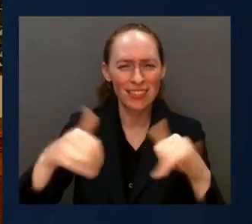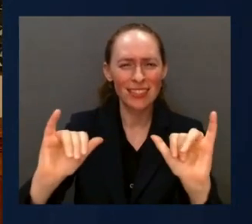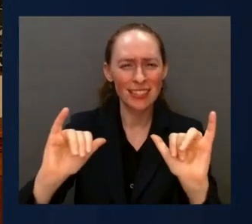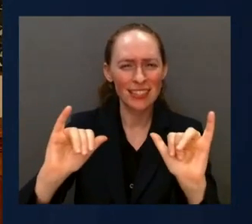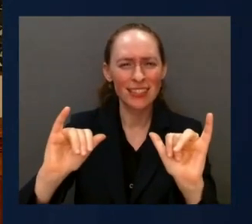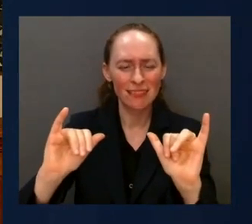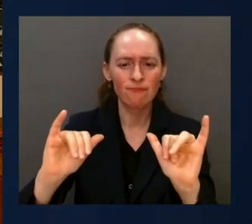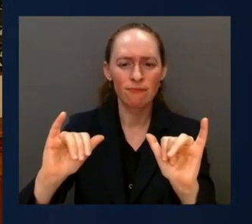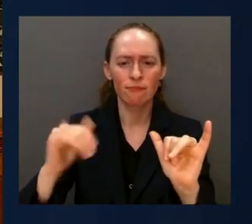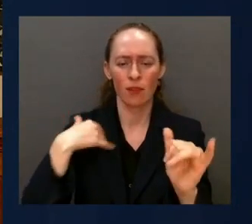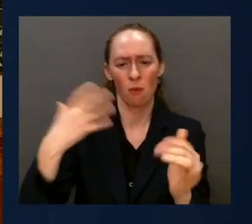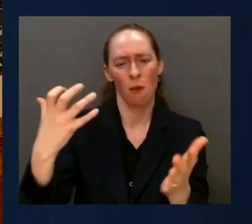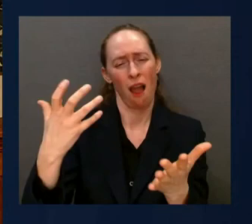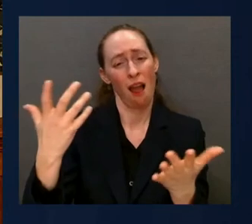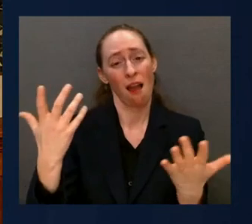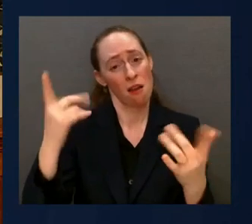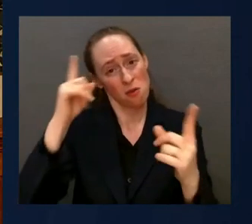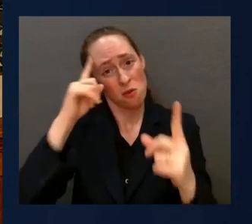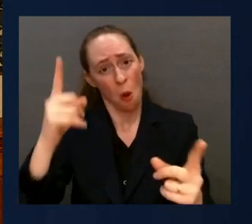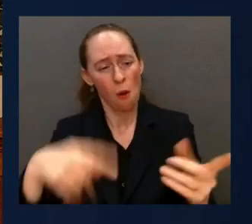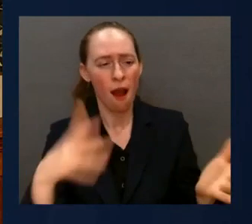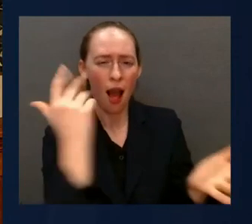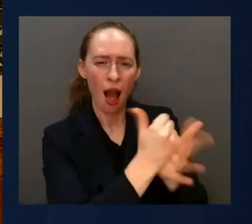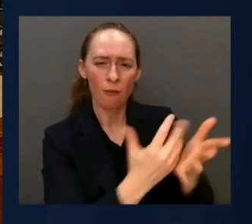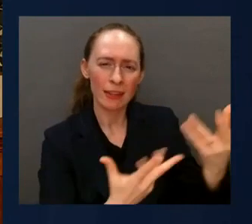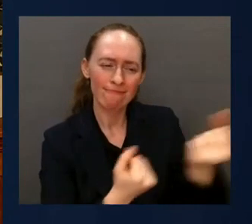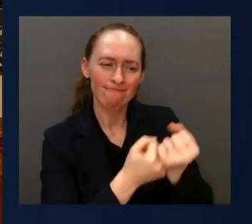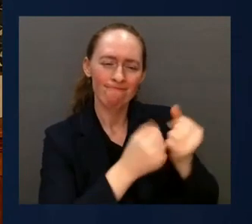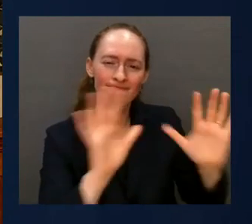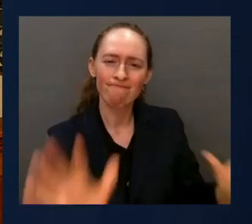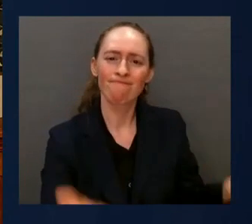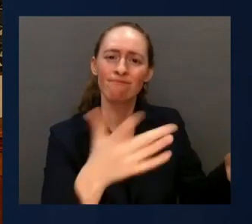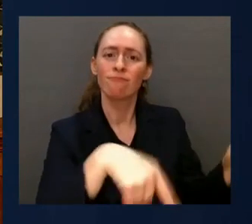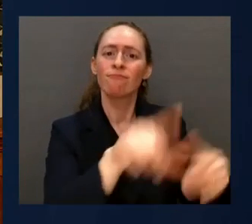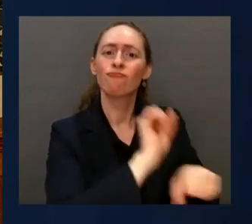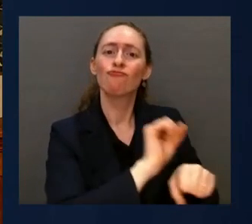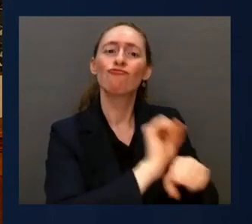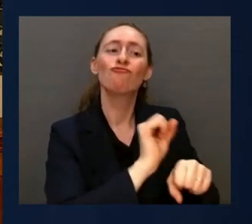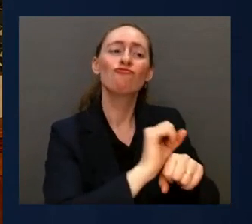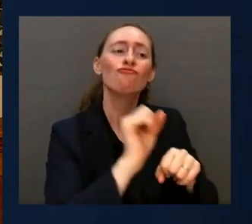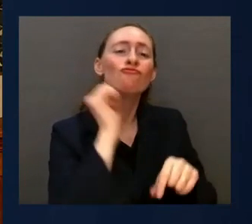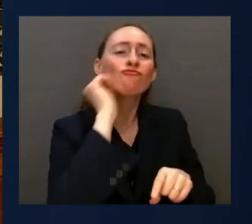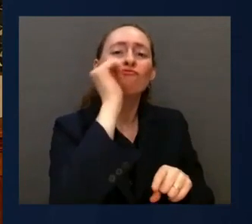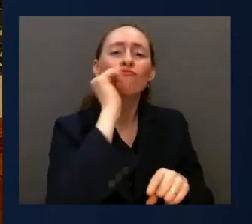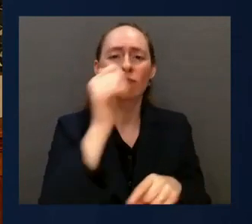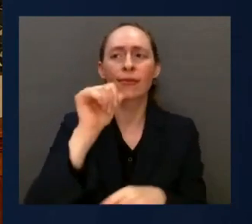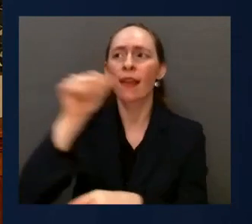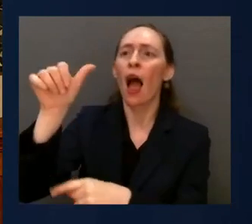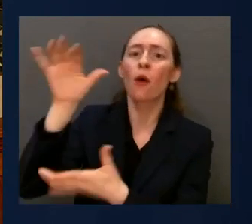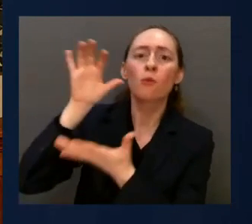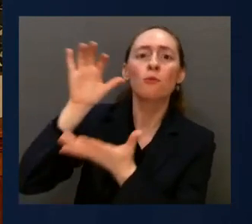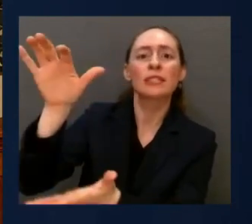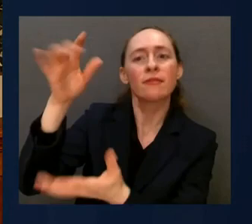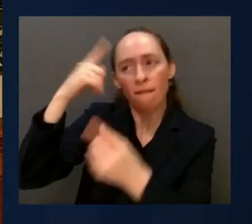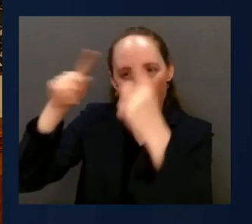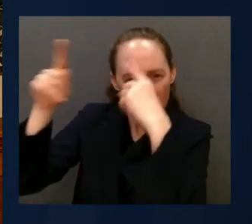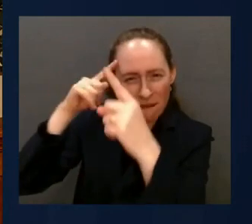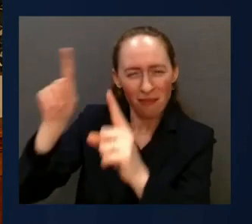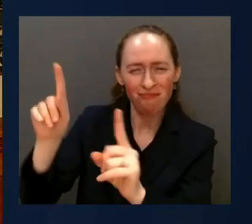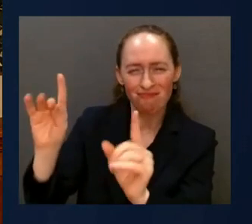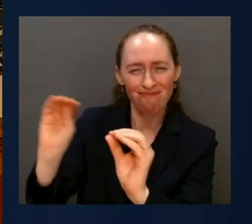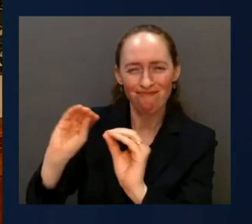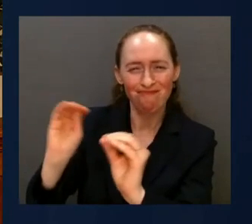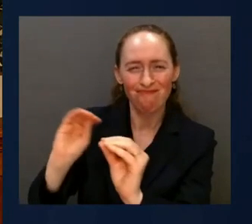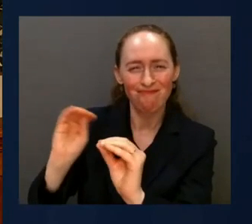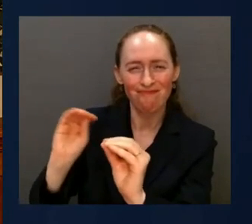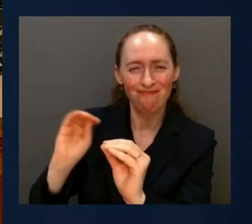Pass my proposal for the billionaire minimum tax. You know, there's 1,000 billionaires in America. It's up from about 600 in the